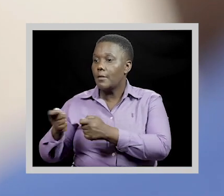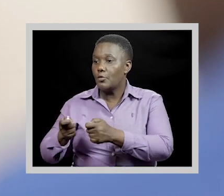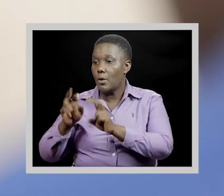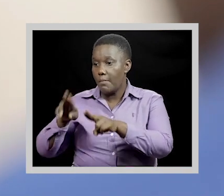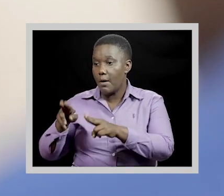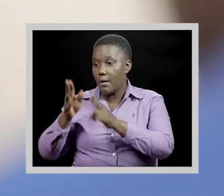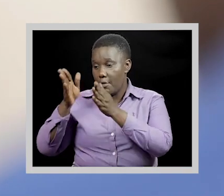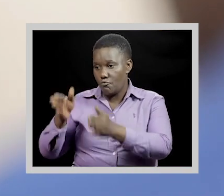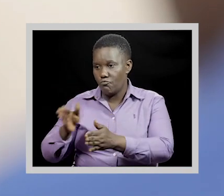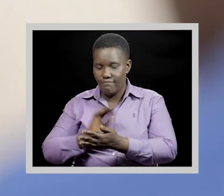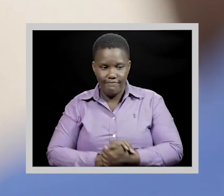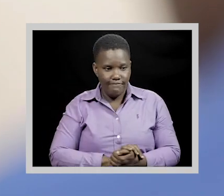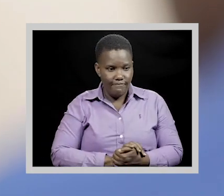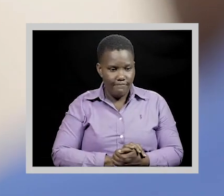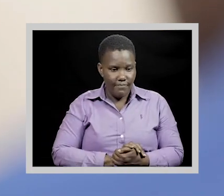High Court.